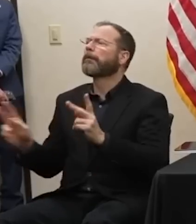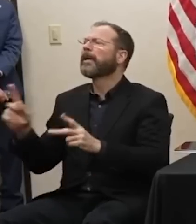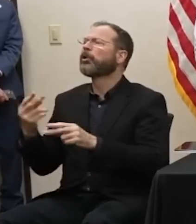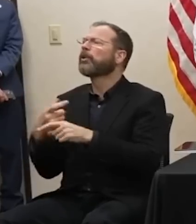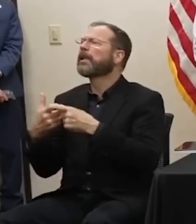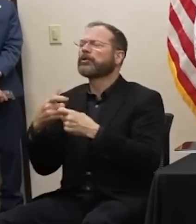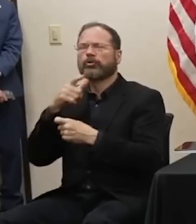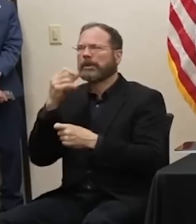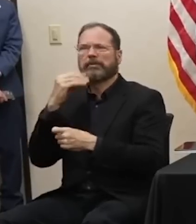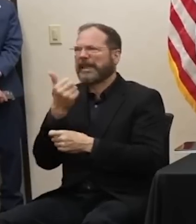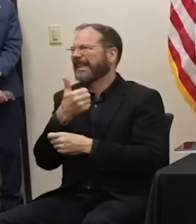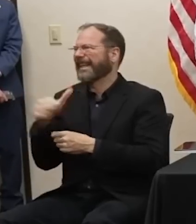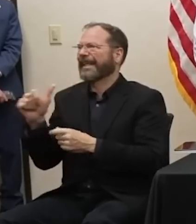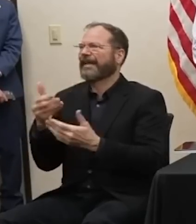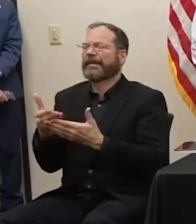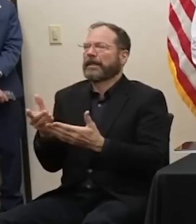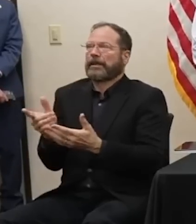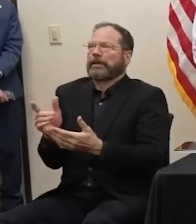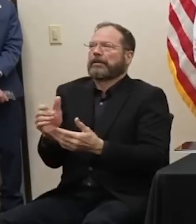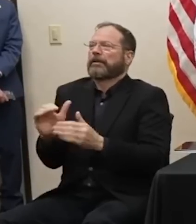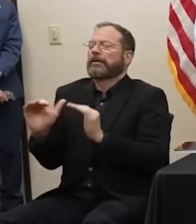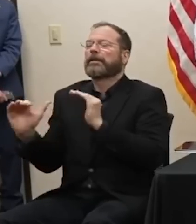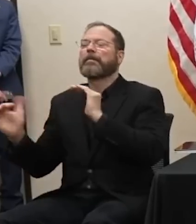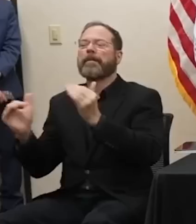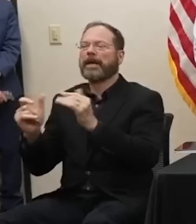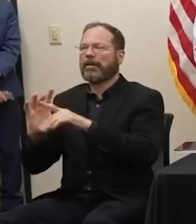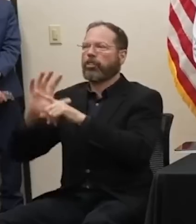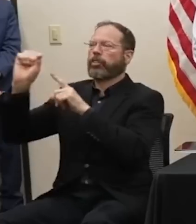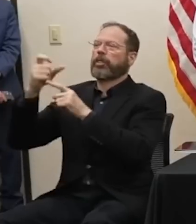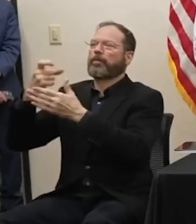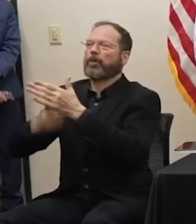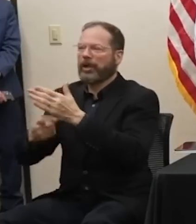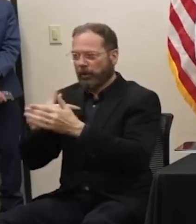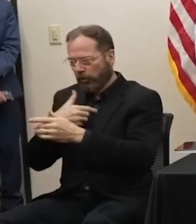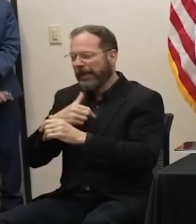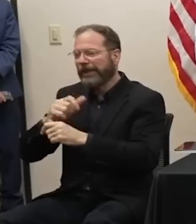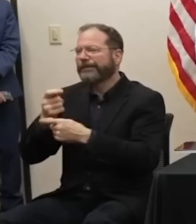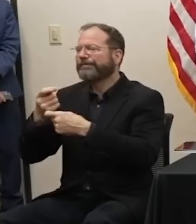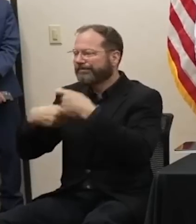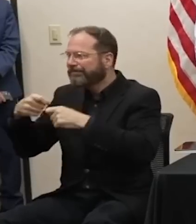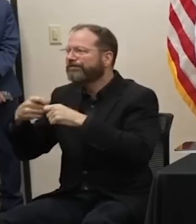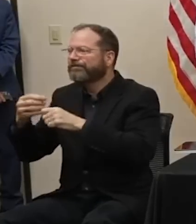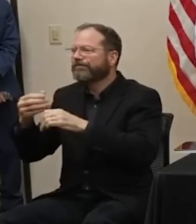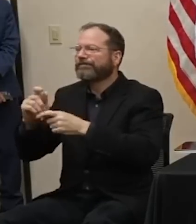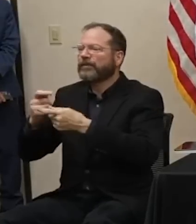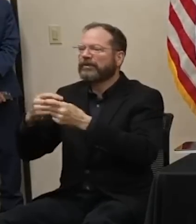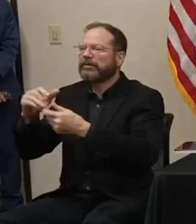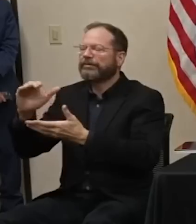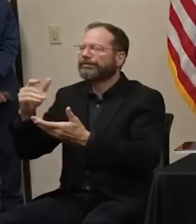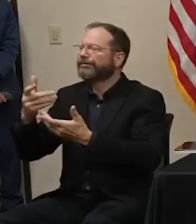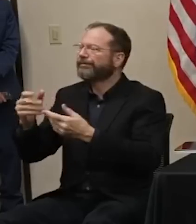storm? Consumers should not experience anything near those extraordinary prices. We've put in